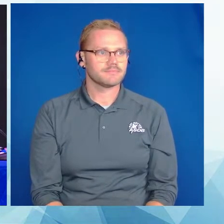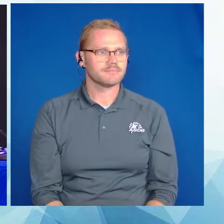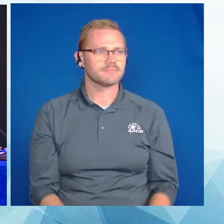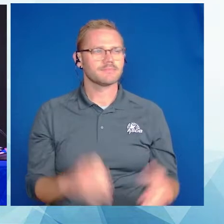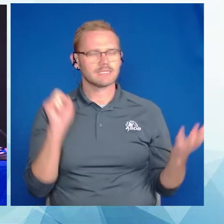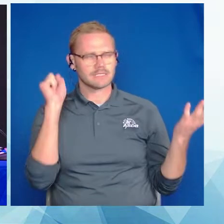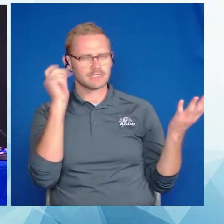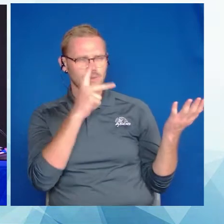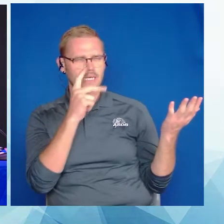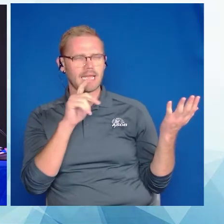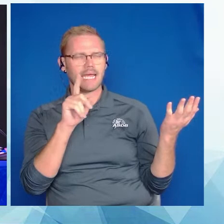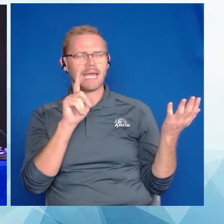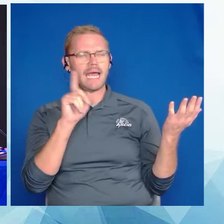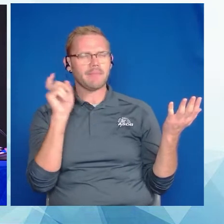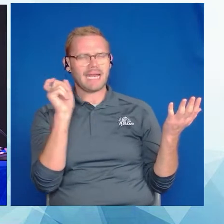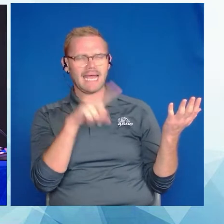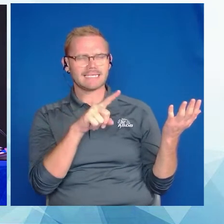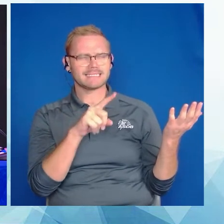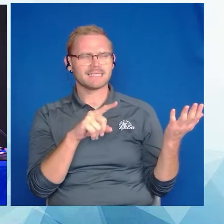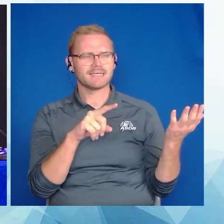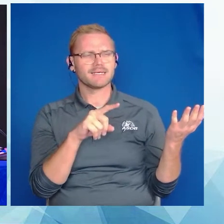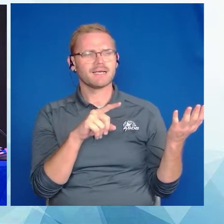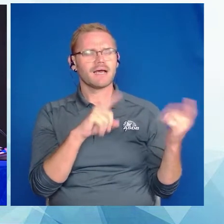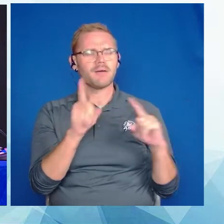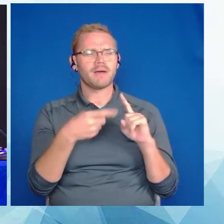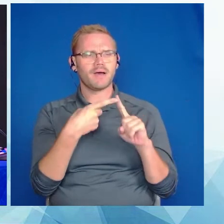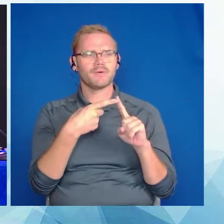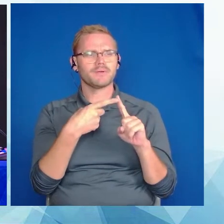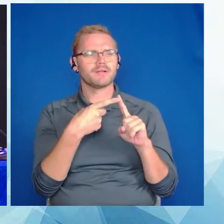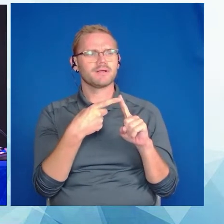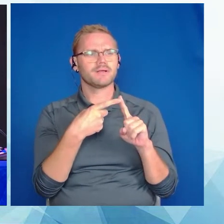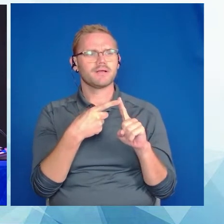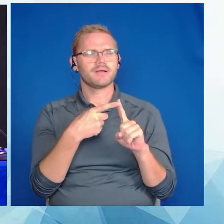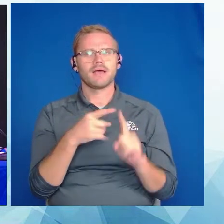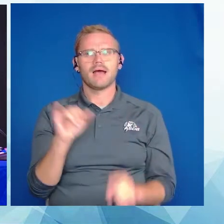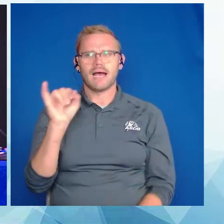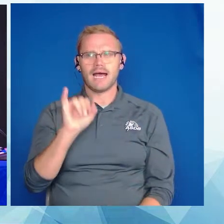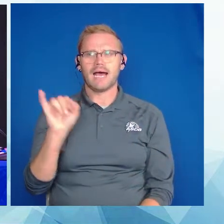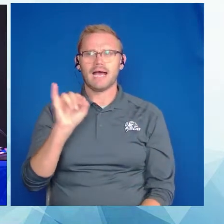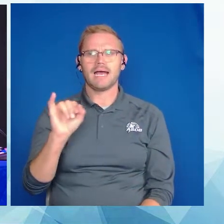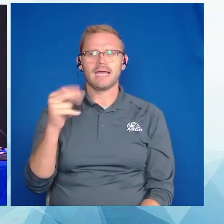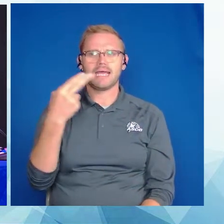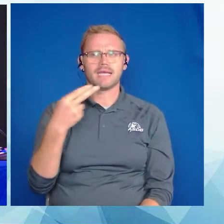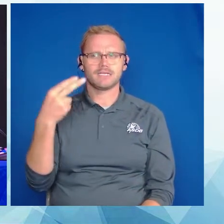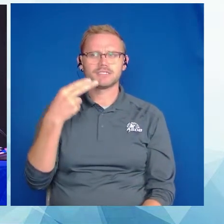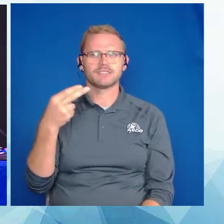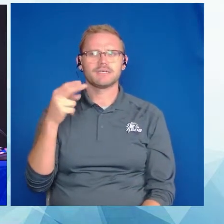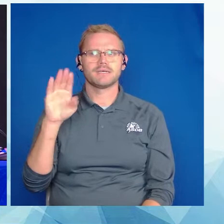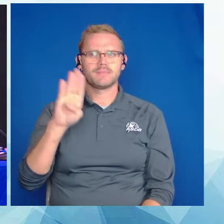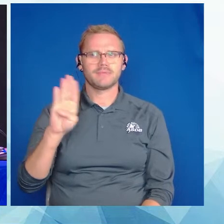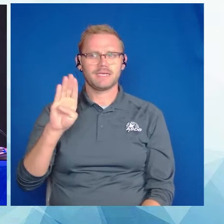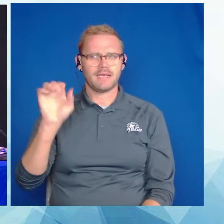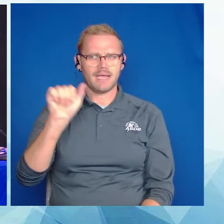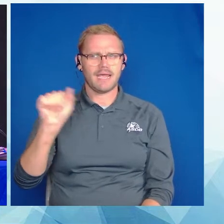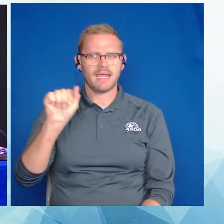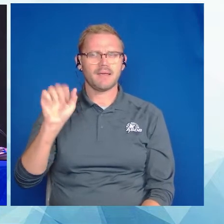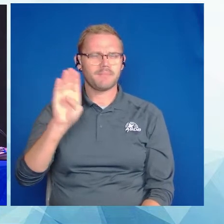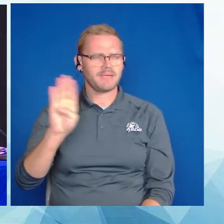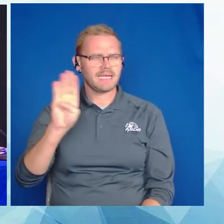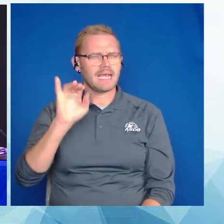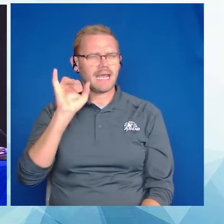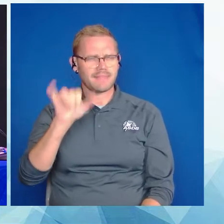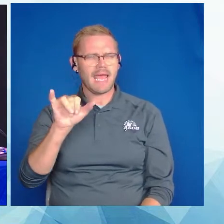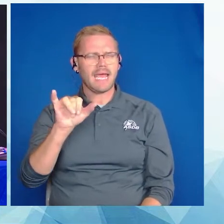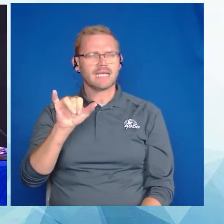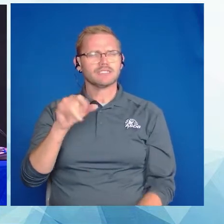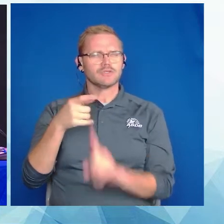I'm going to follow up with IHBAB. Is that in regards to the finding that